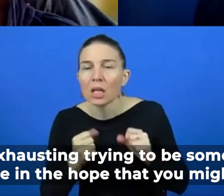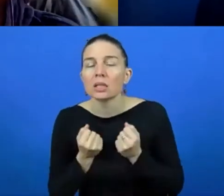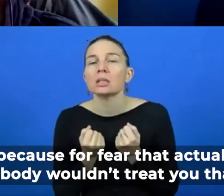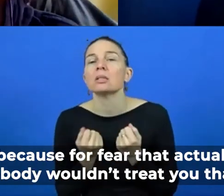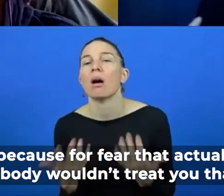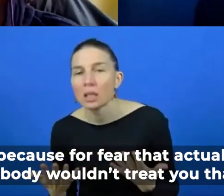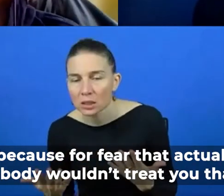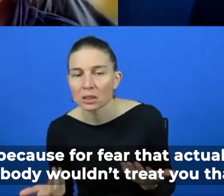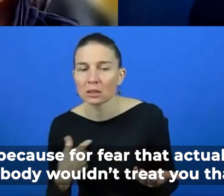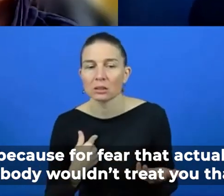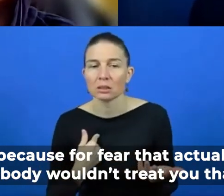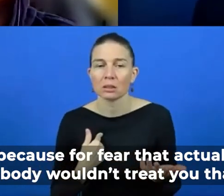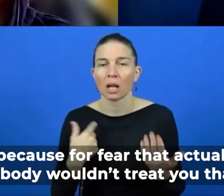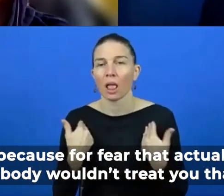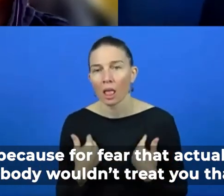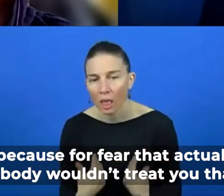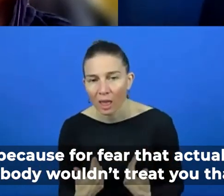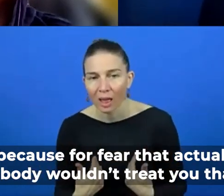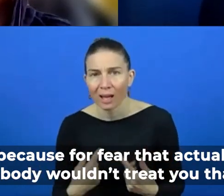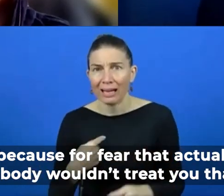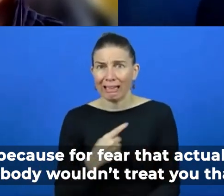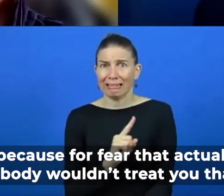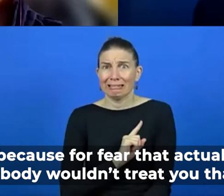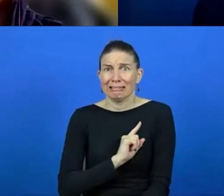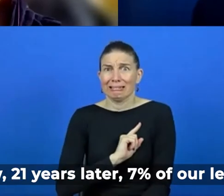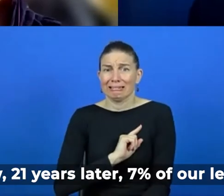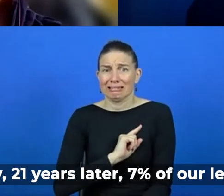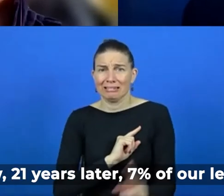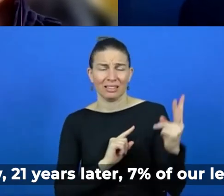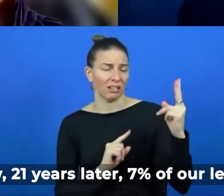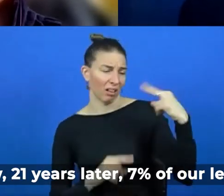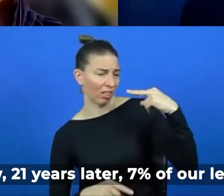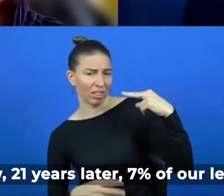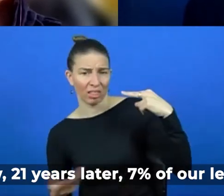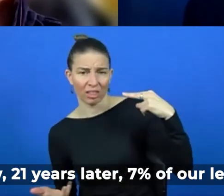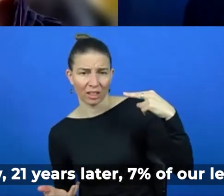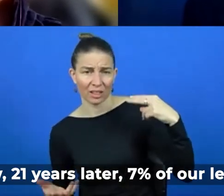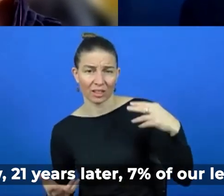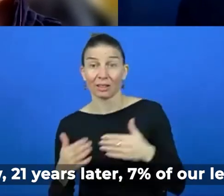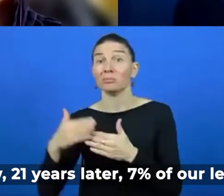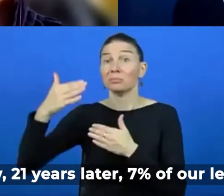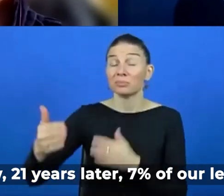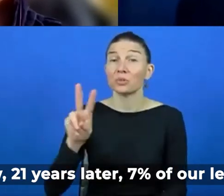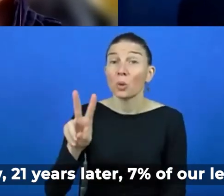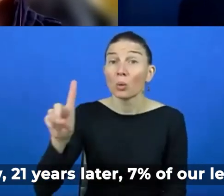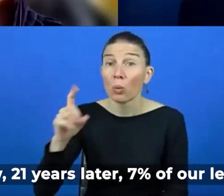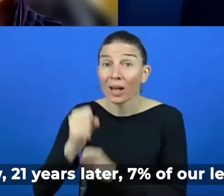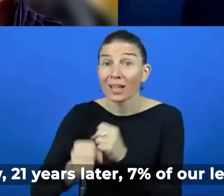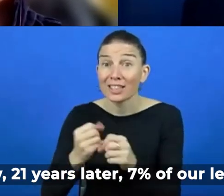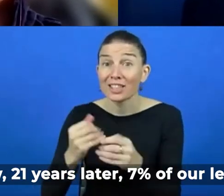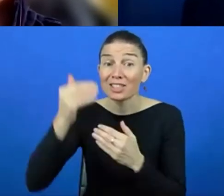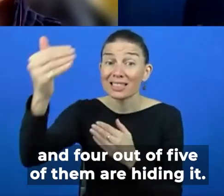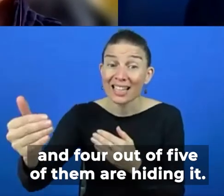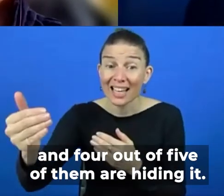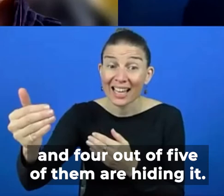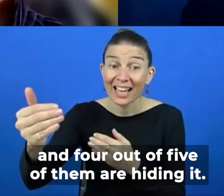fit in, because for fear that actually somebody wouldn't treat you that way. Now, 21 years later, 7% of our